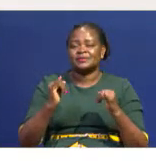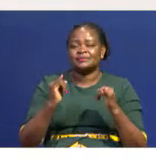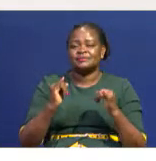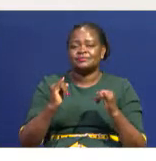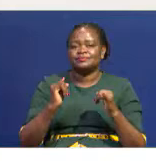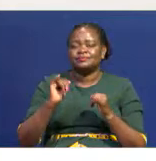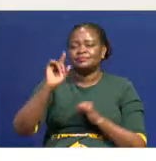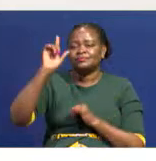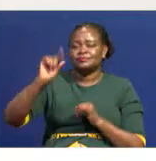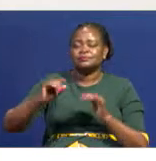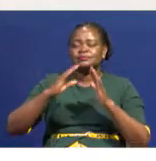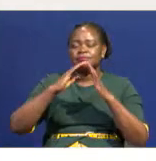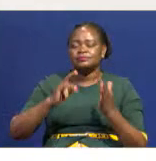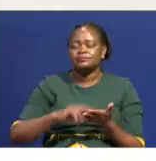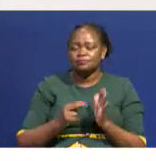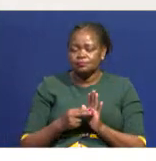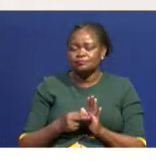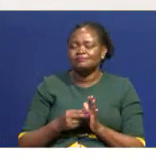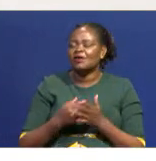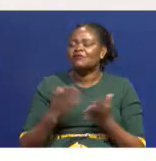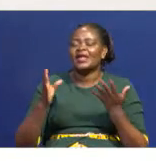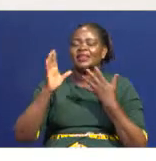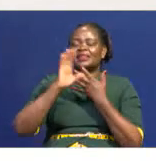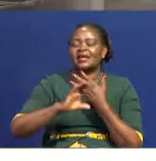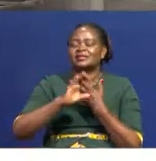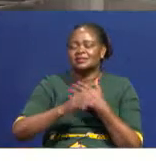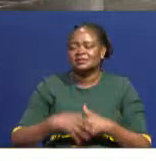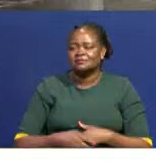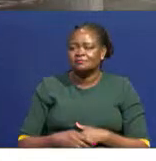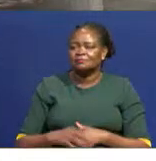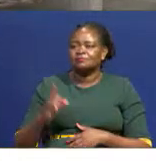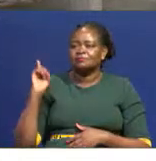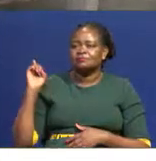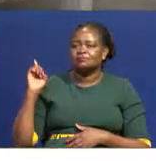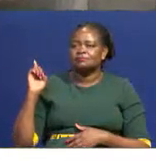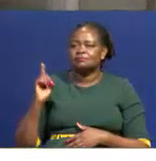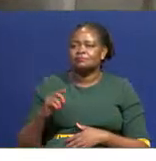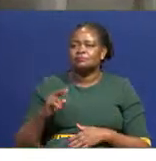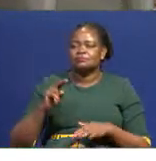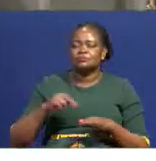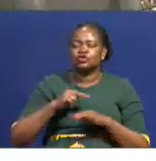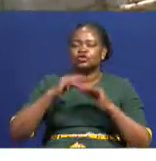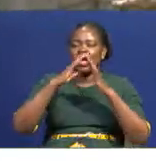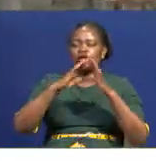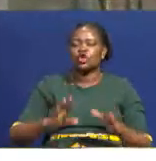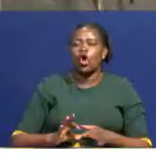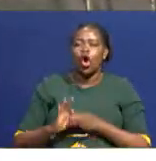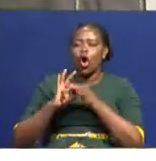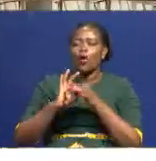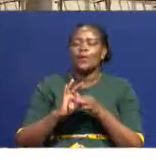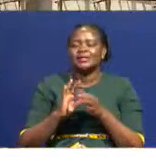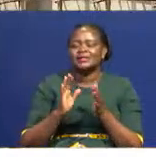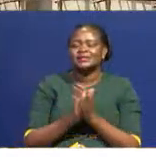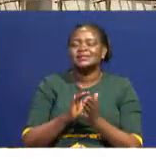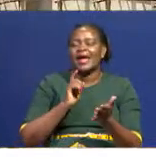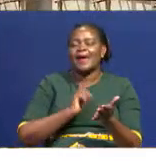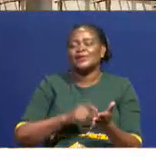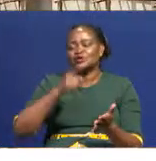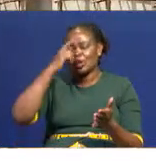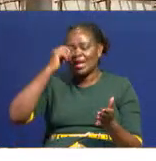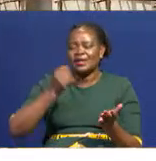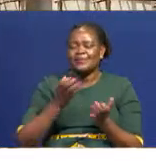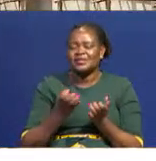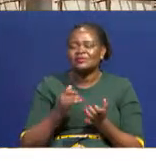of the affordable housing project countrywide. The National Housing Corporation and Embu Jua Kali